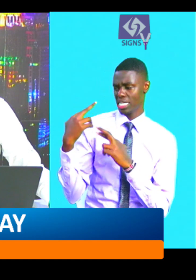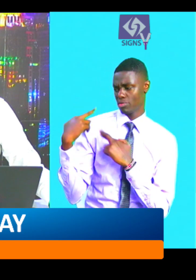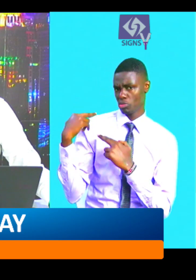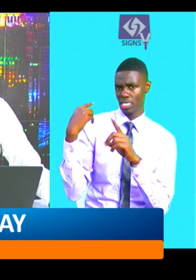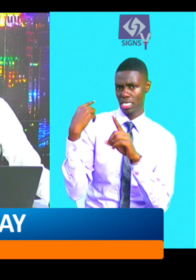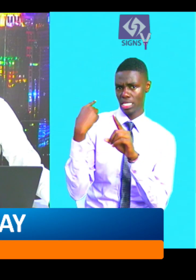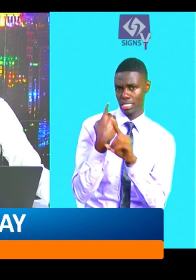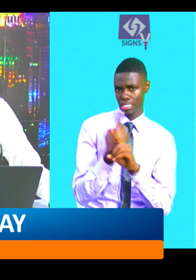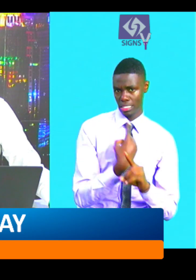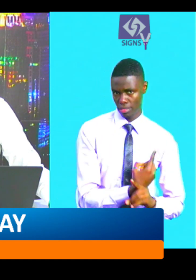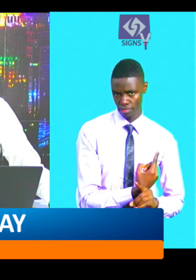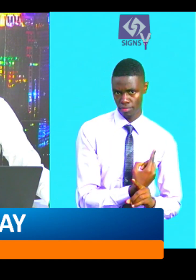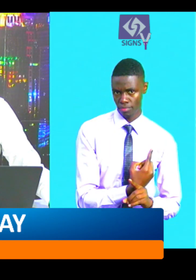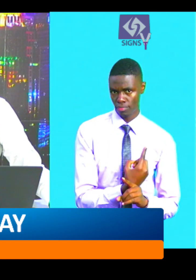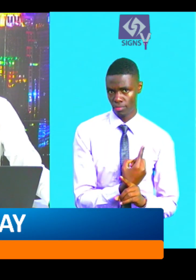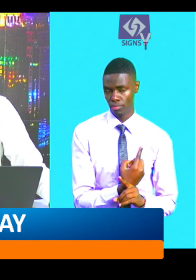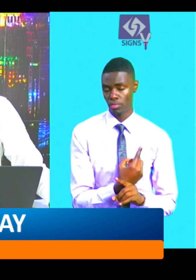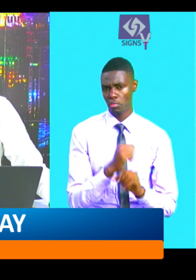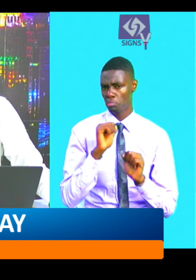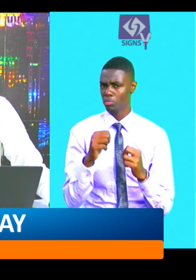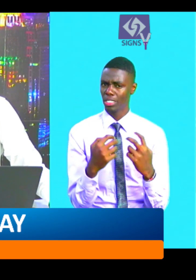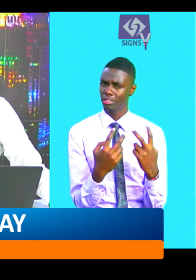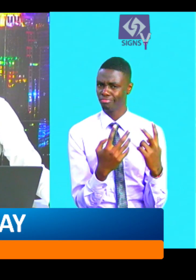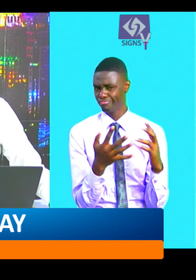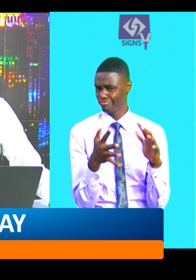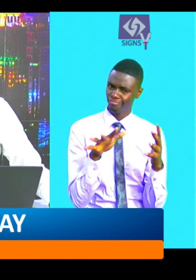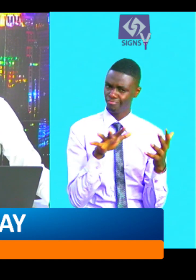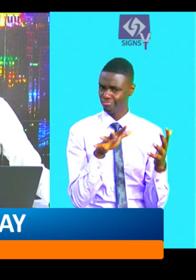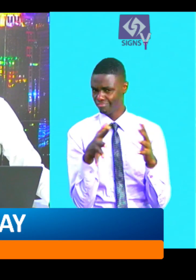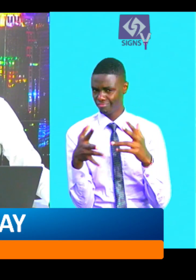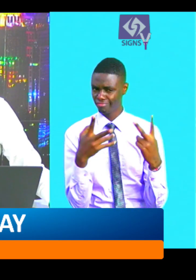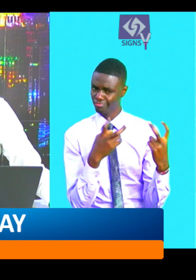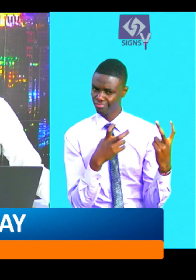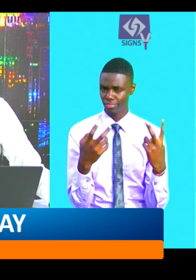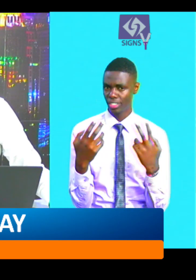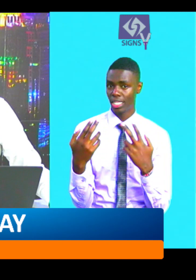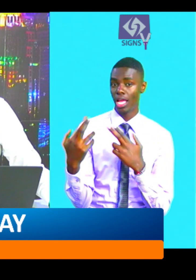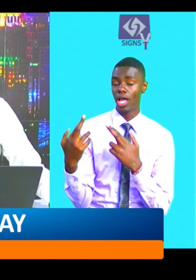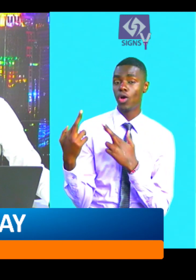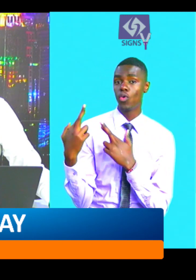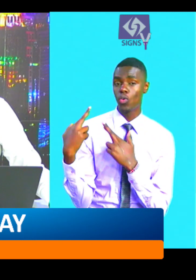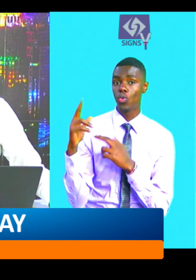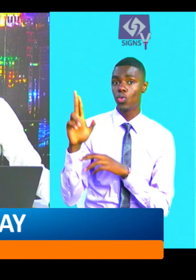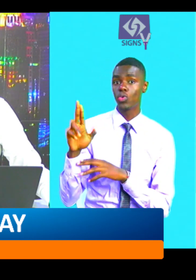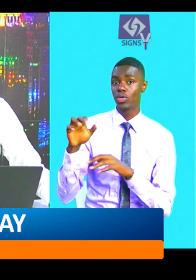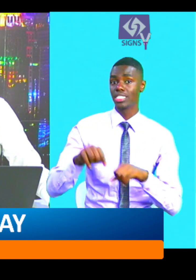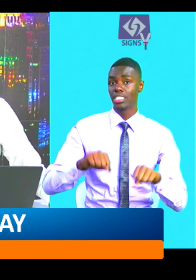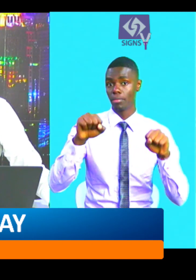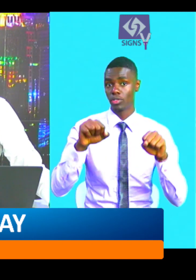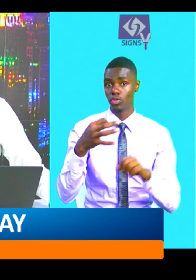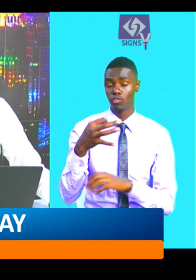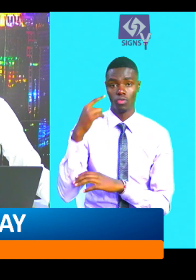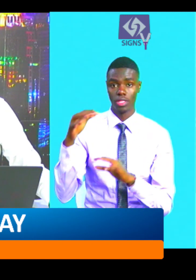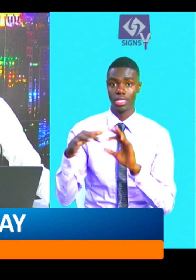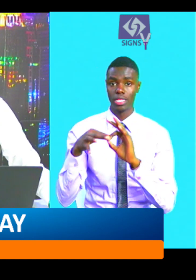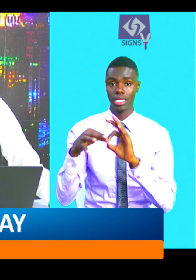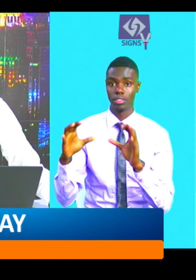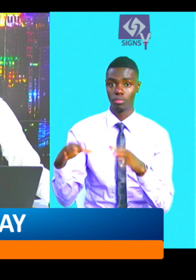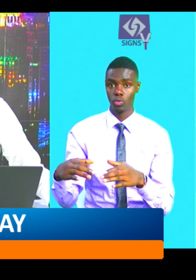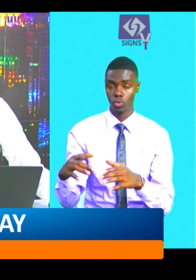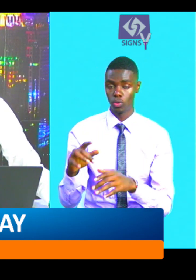It's difficult to say, Yes. given that Uhuru plays several roles. We can just